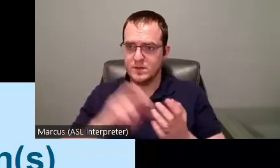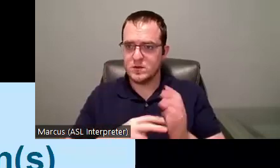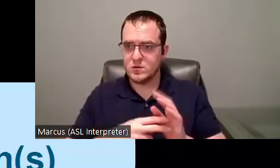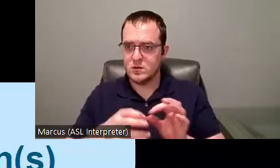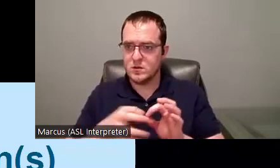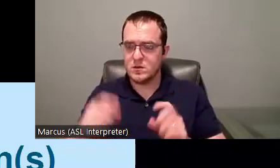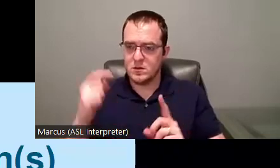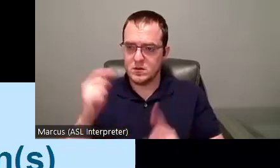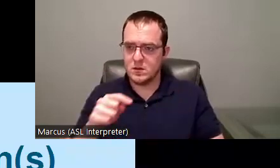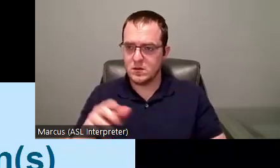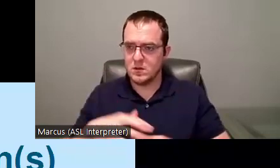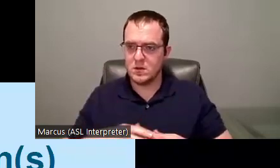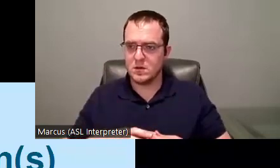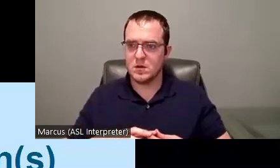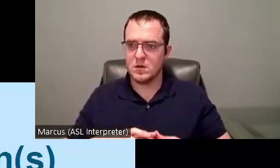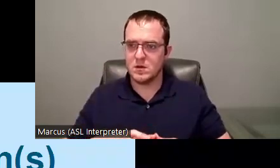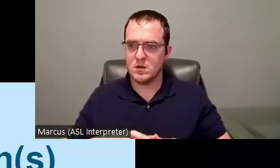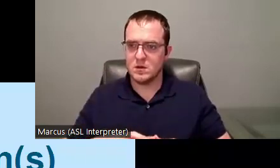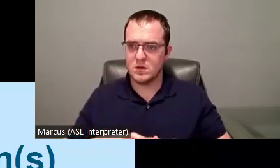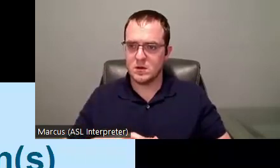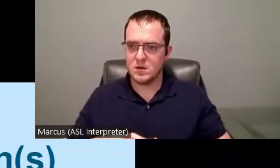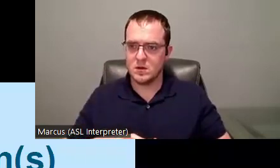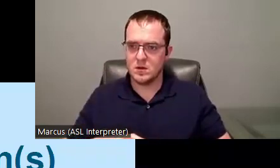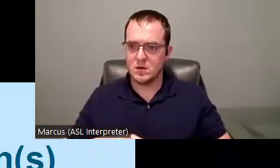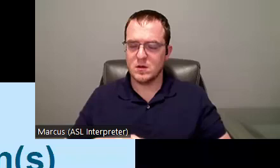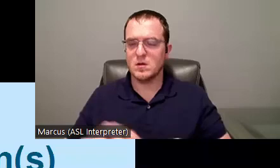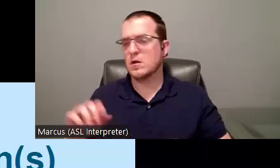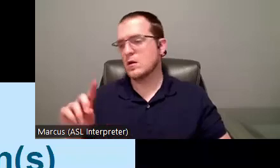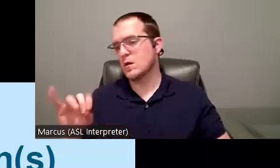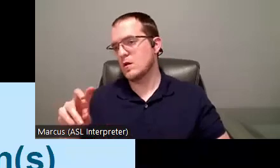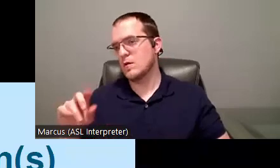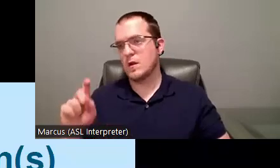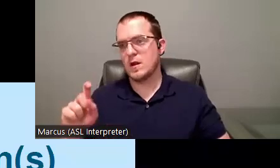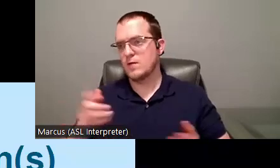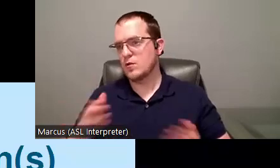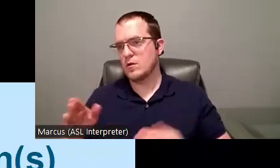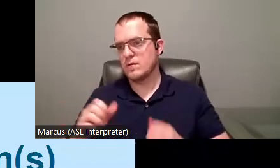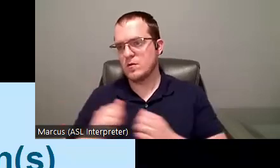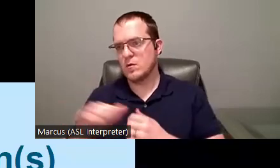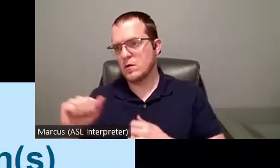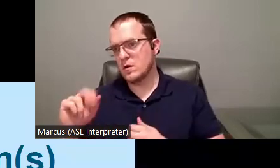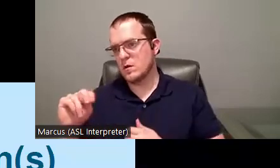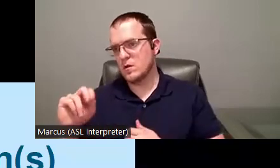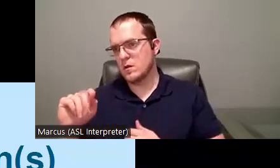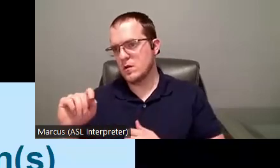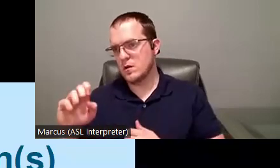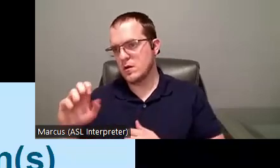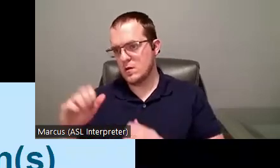I don't know if we know the answer to that. You know what, that's a good question, and I would have to defer to Annette for that. And